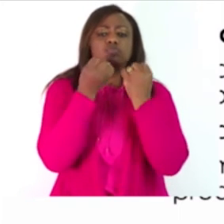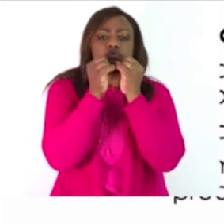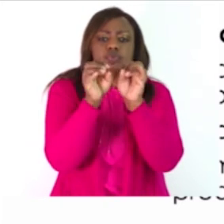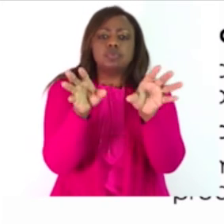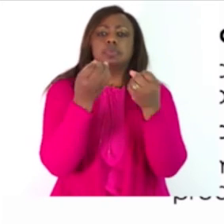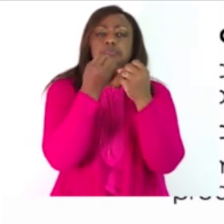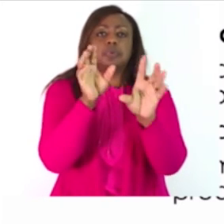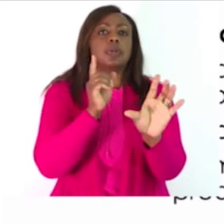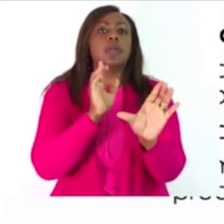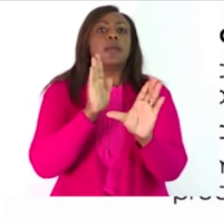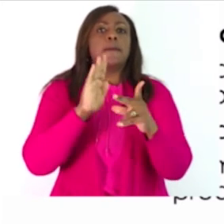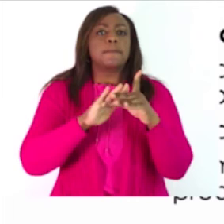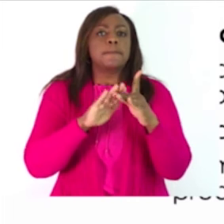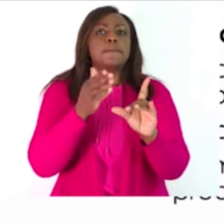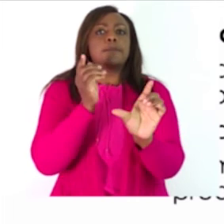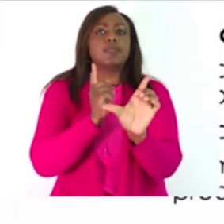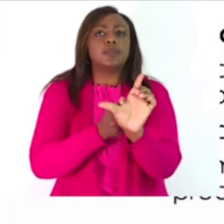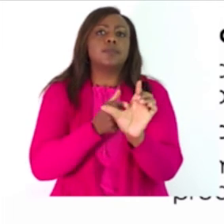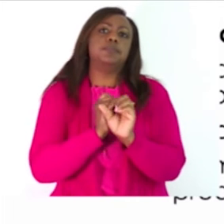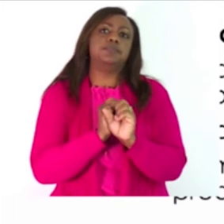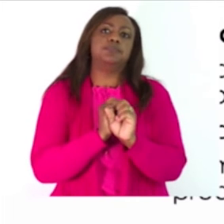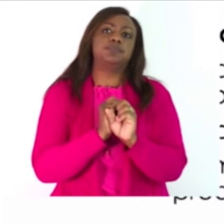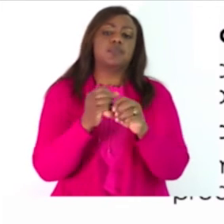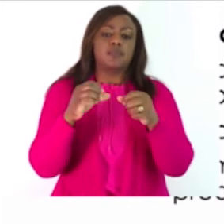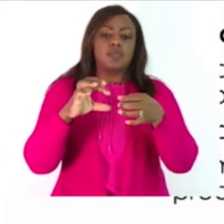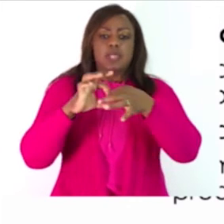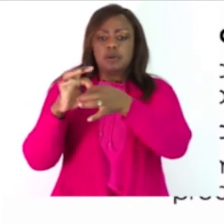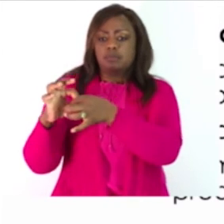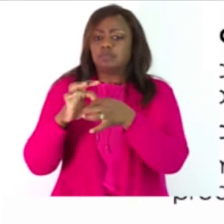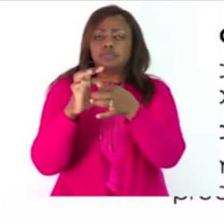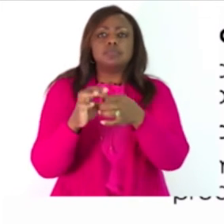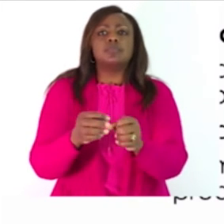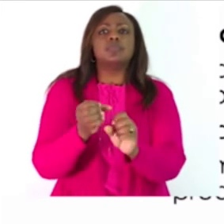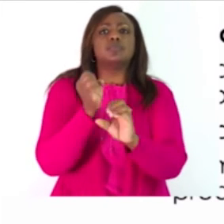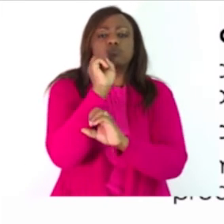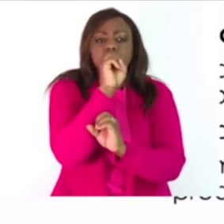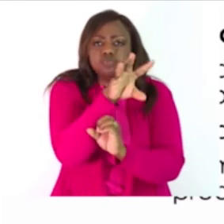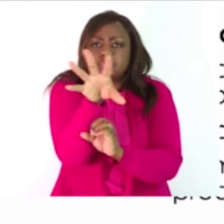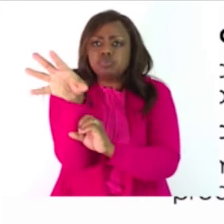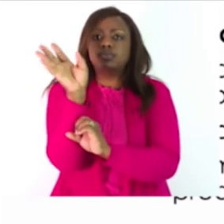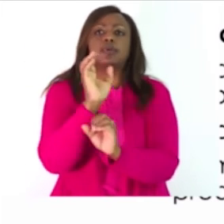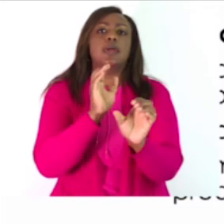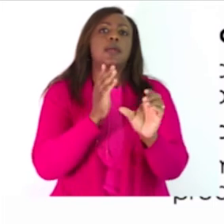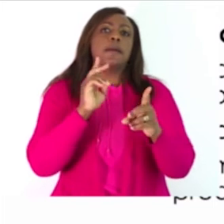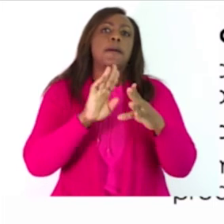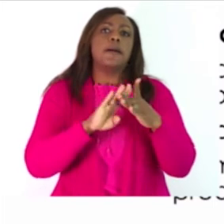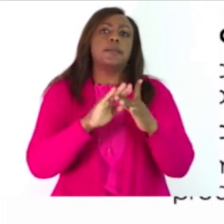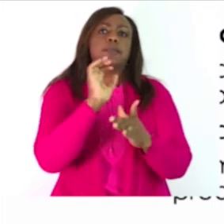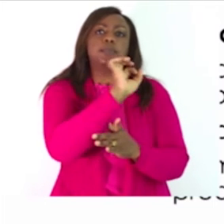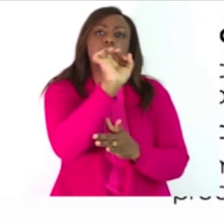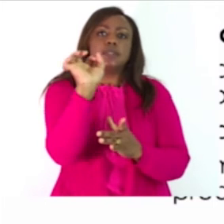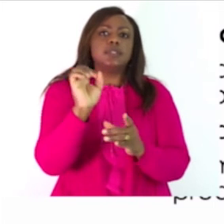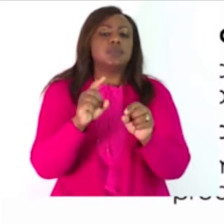on billboards around towns. Companies that produce alcohol often promote their products by sponsoring soccer or